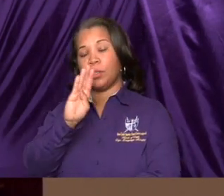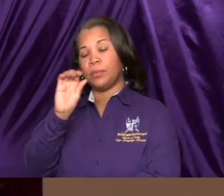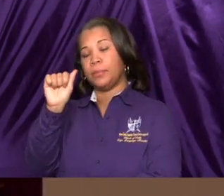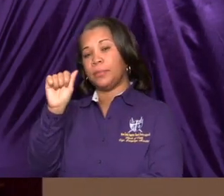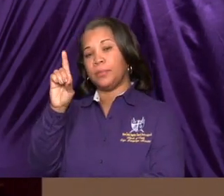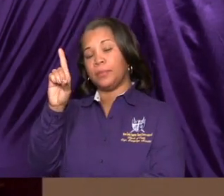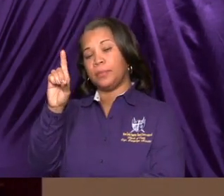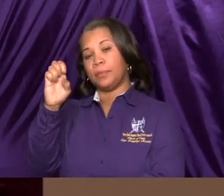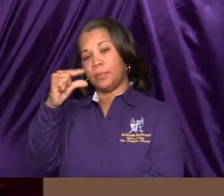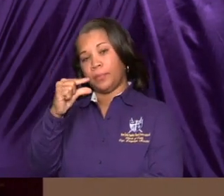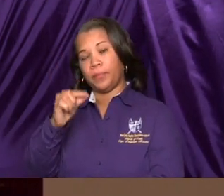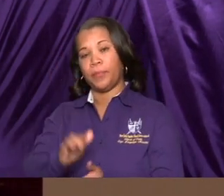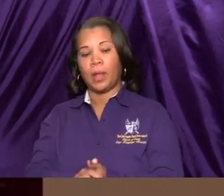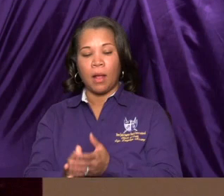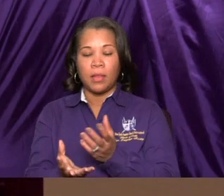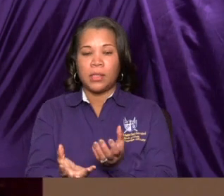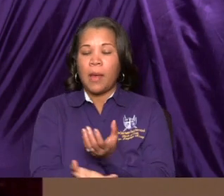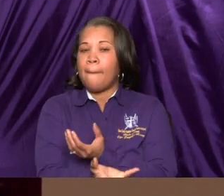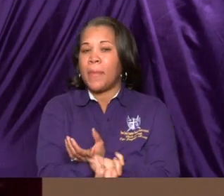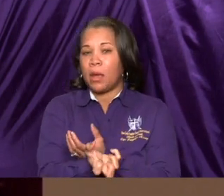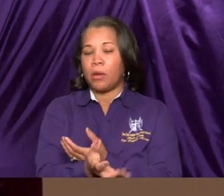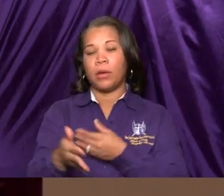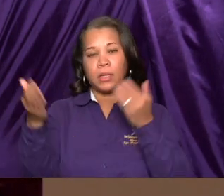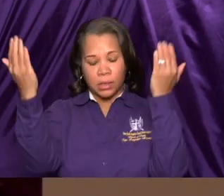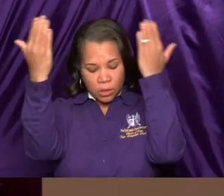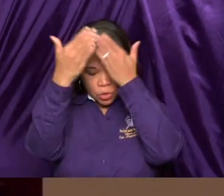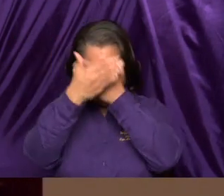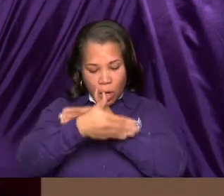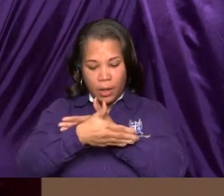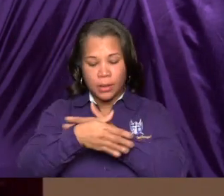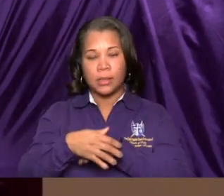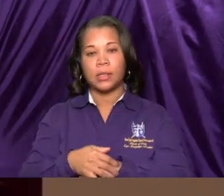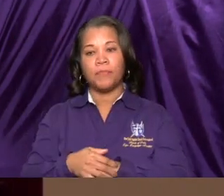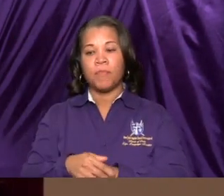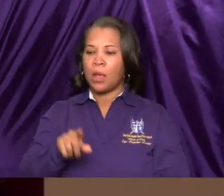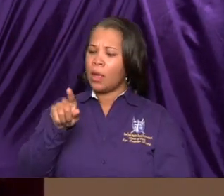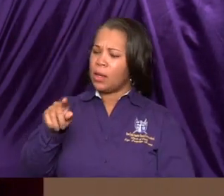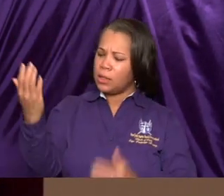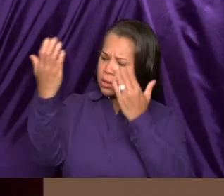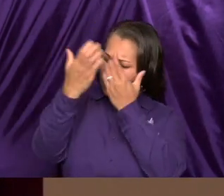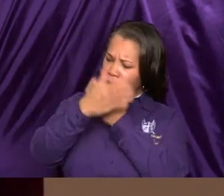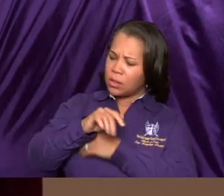This beggar is in darkness, and his darkness of